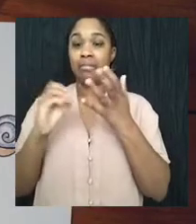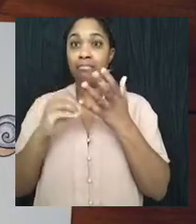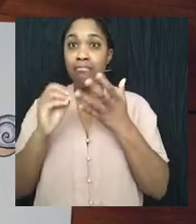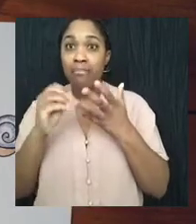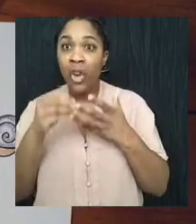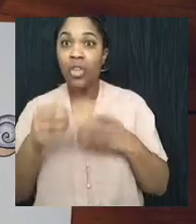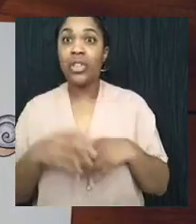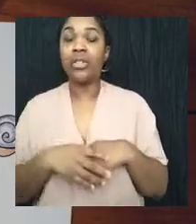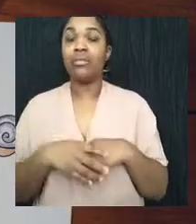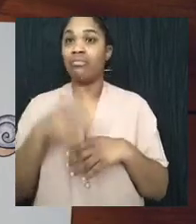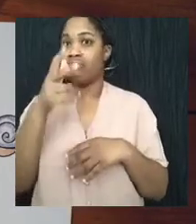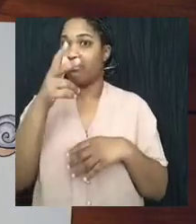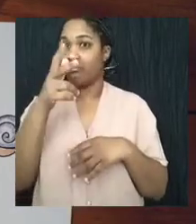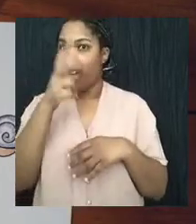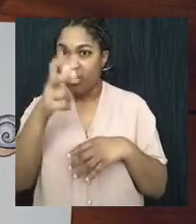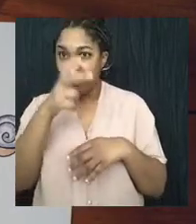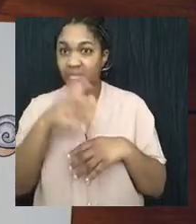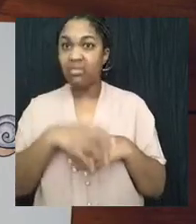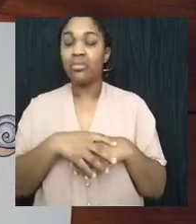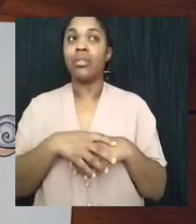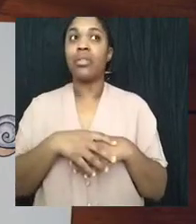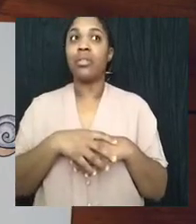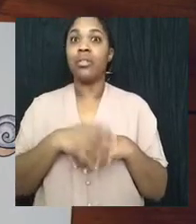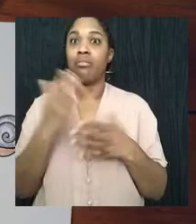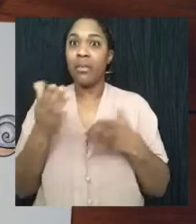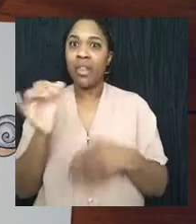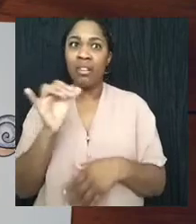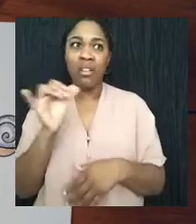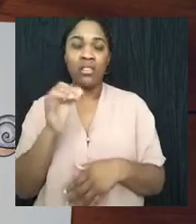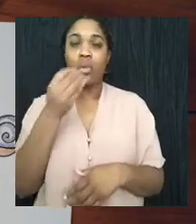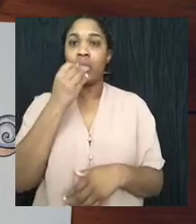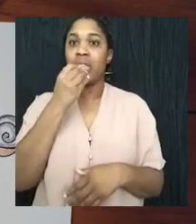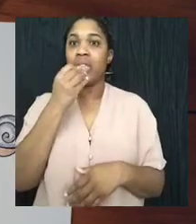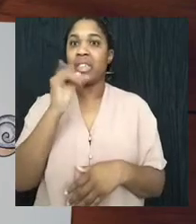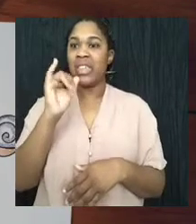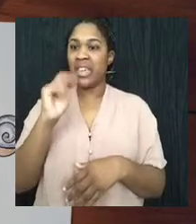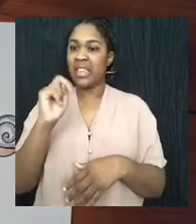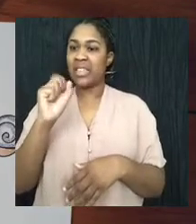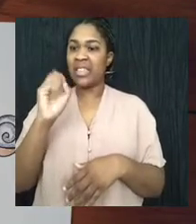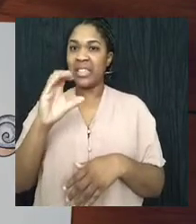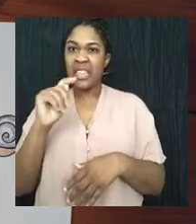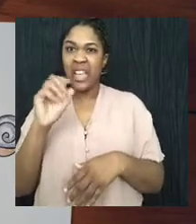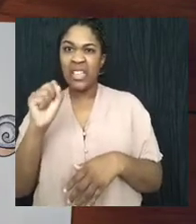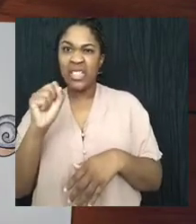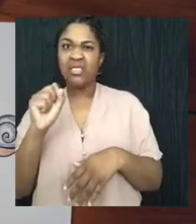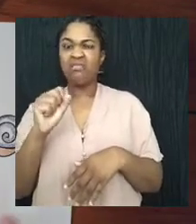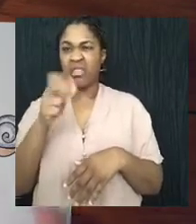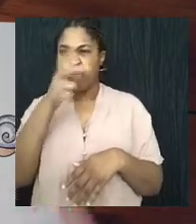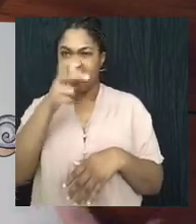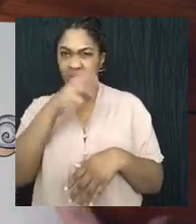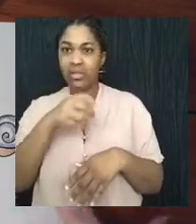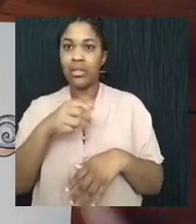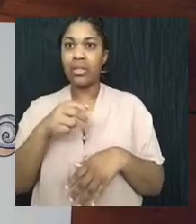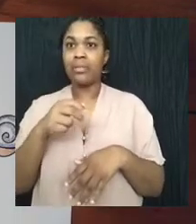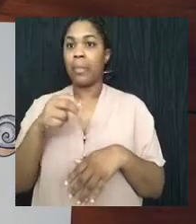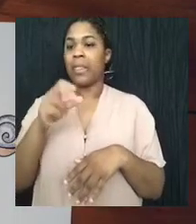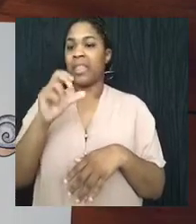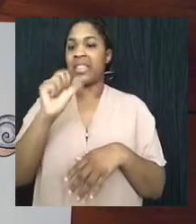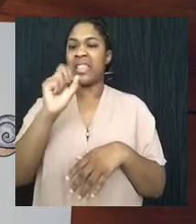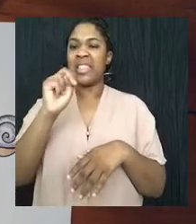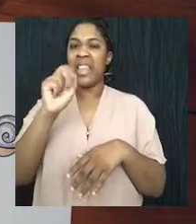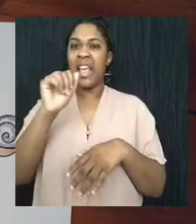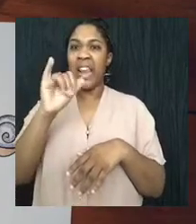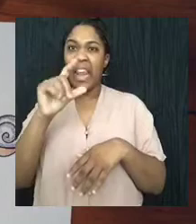berries, buds. They may also eat insects, snails, and other